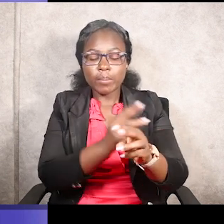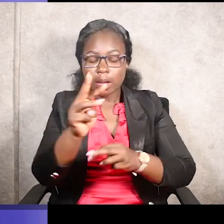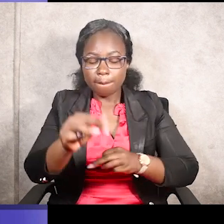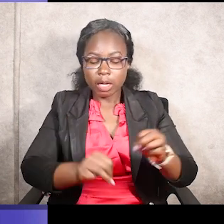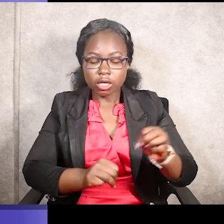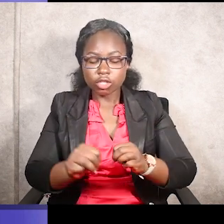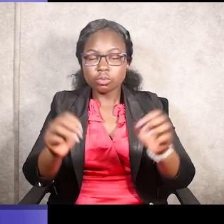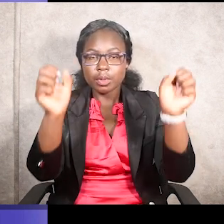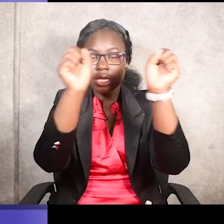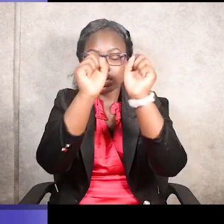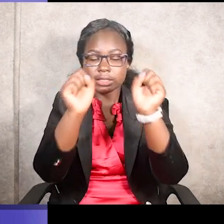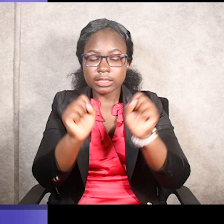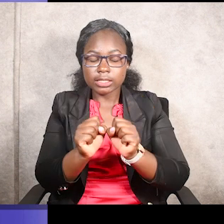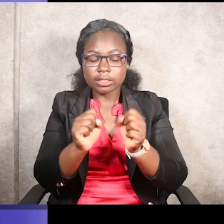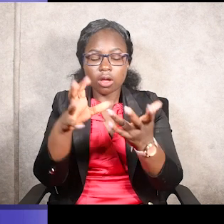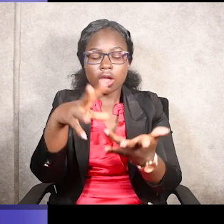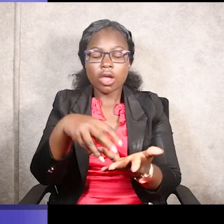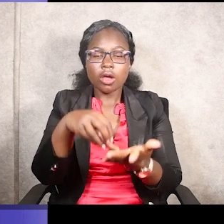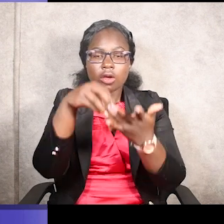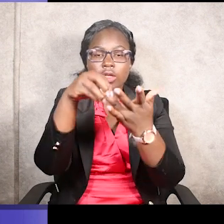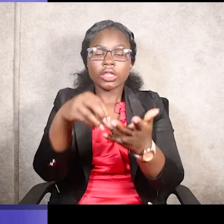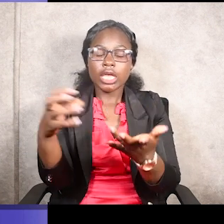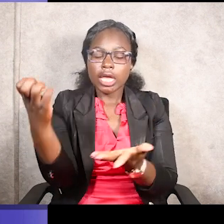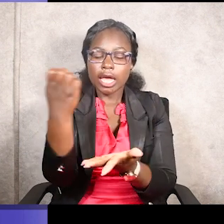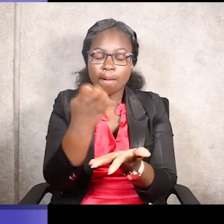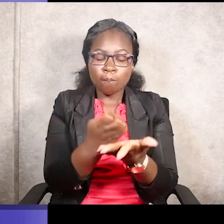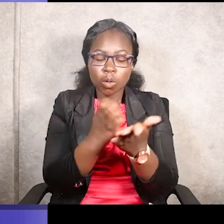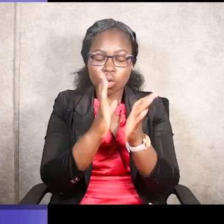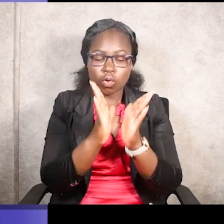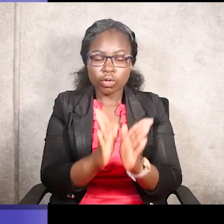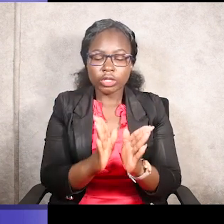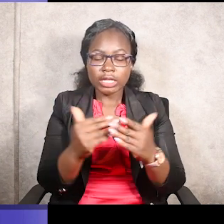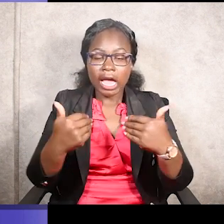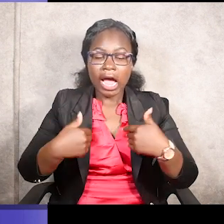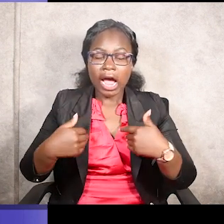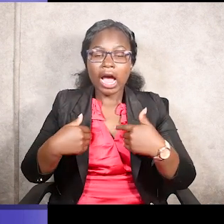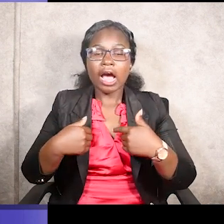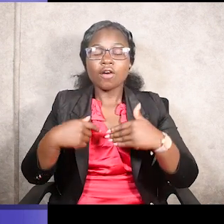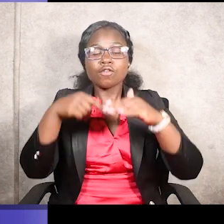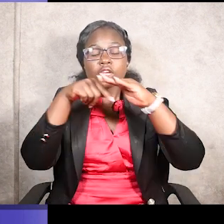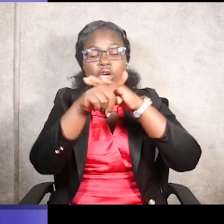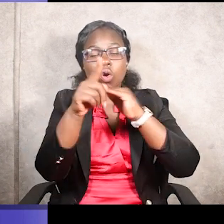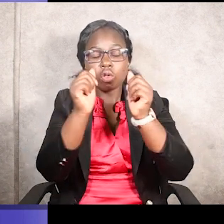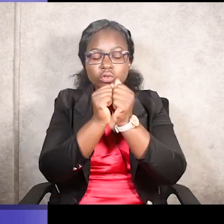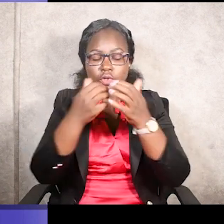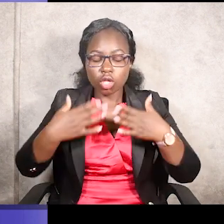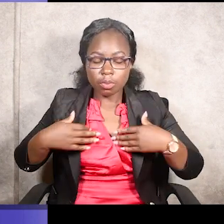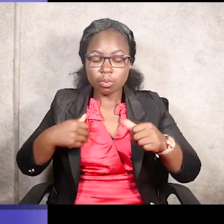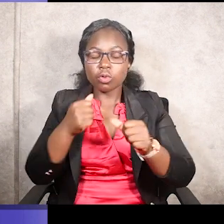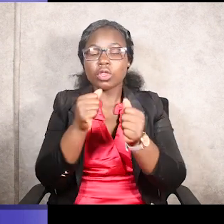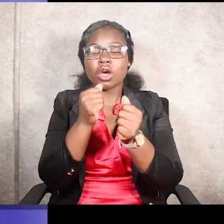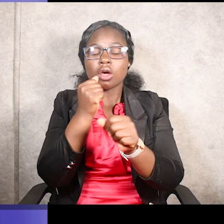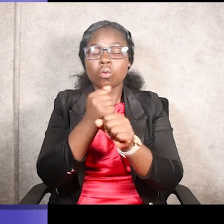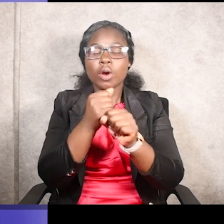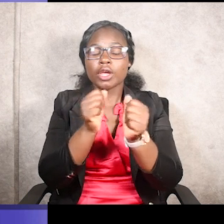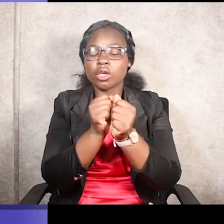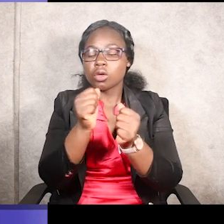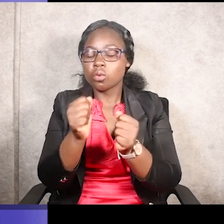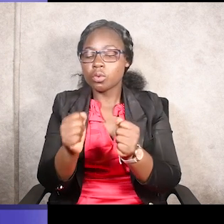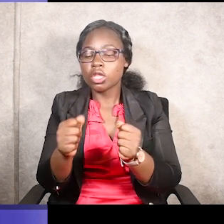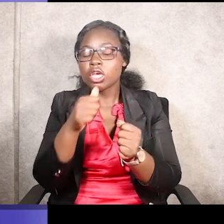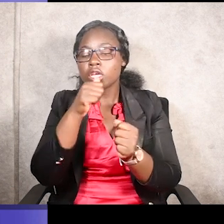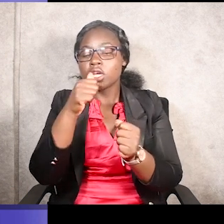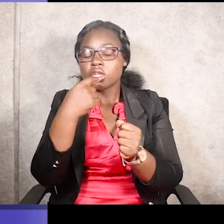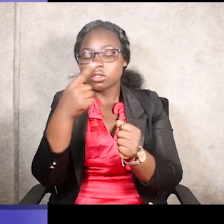system of particularly the employees, setting goals with the people they are working with so that they